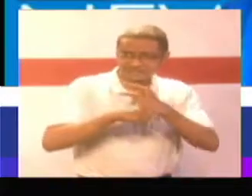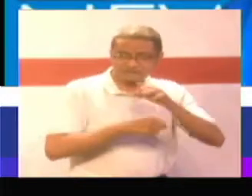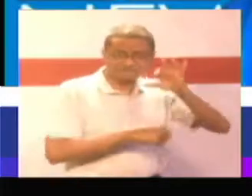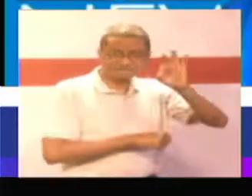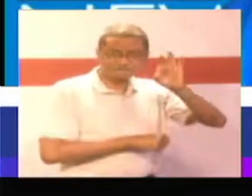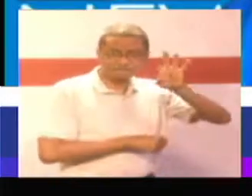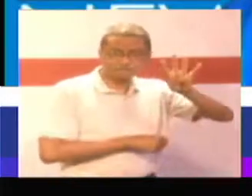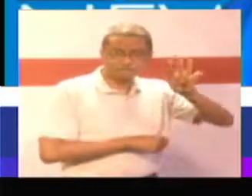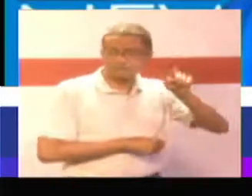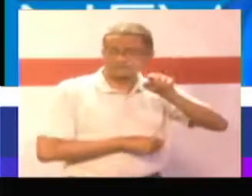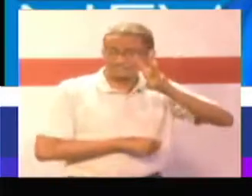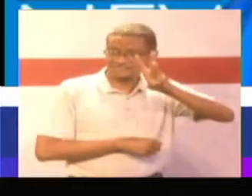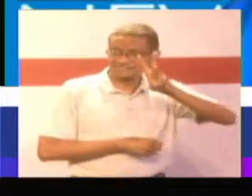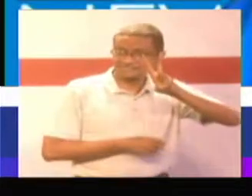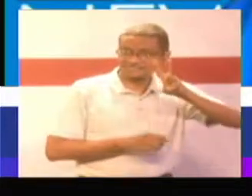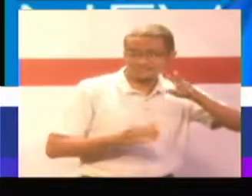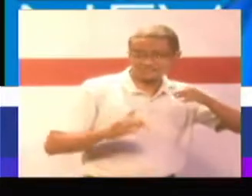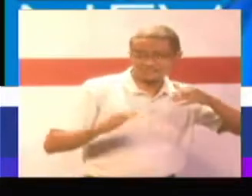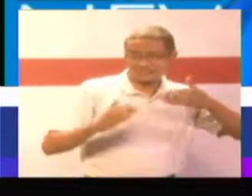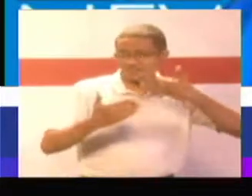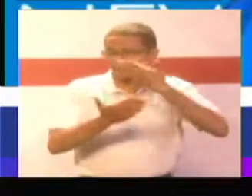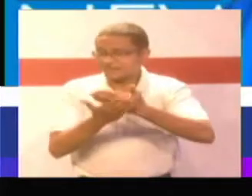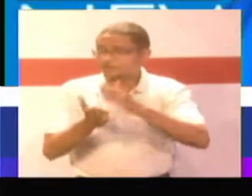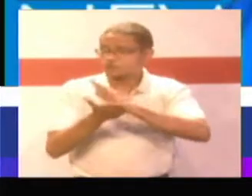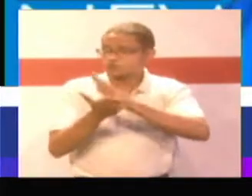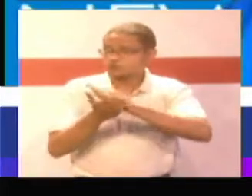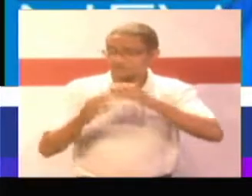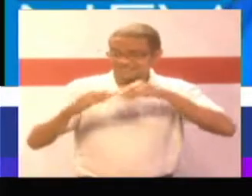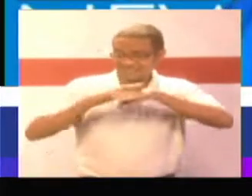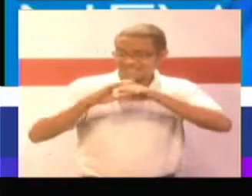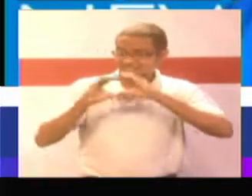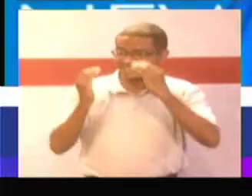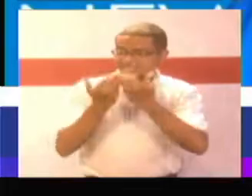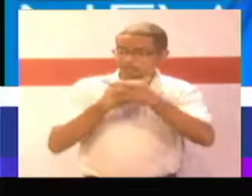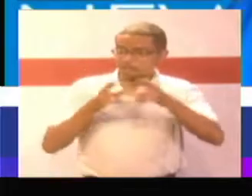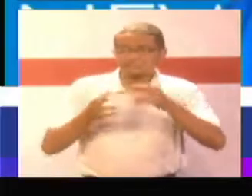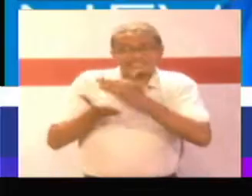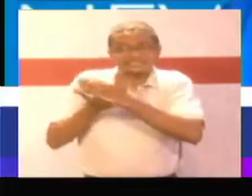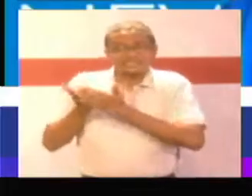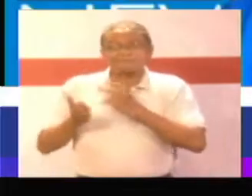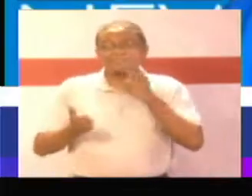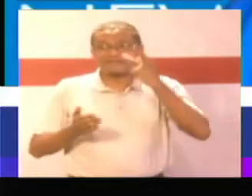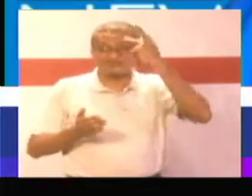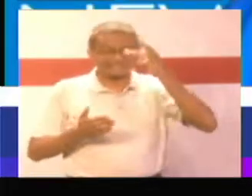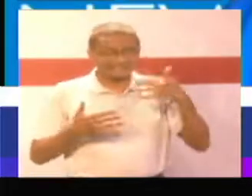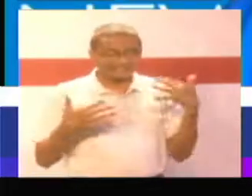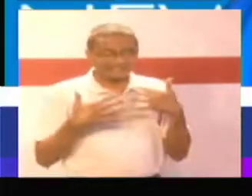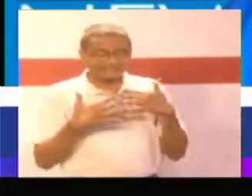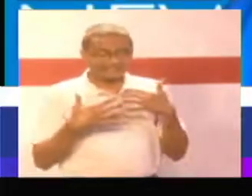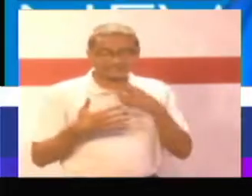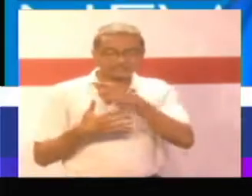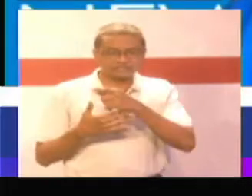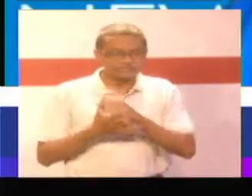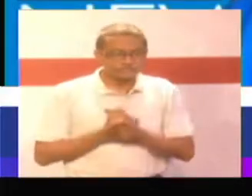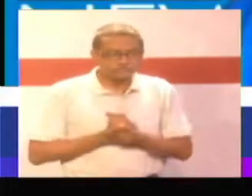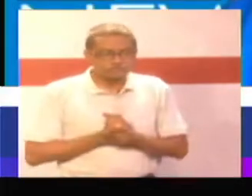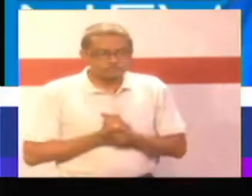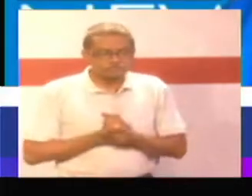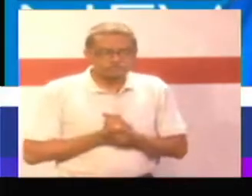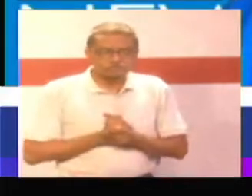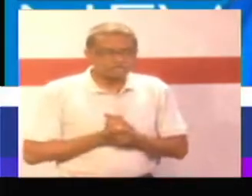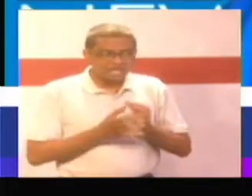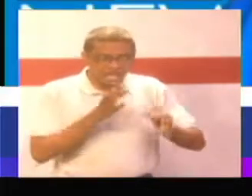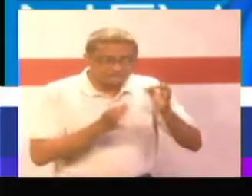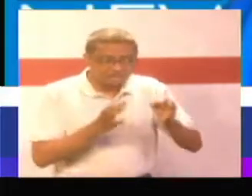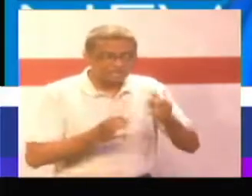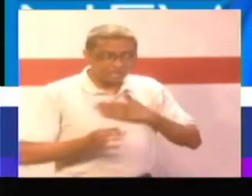6 return to classrooms. Some parents say they are scared. They are threatening to sue, saying that if their